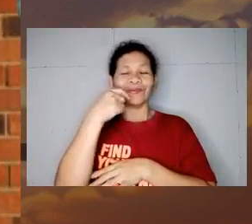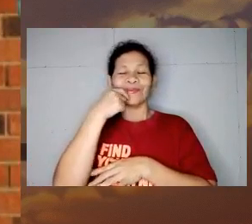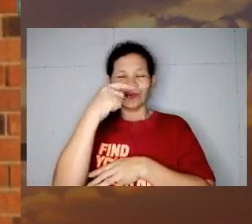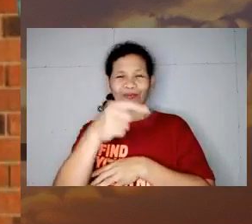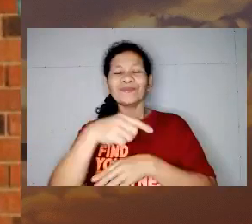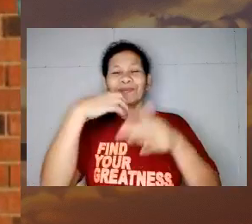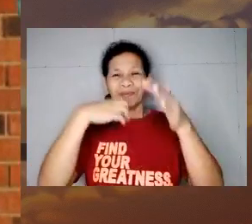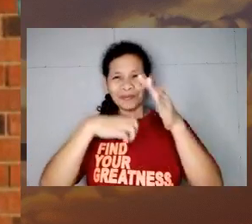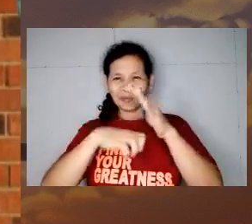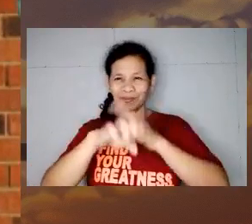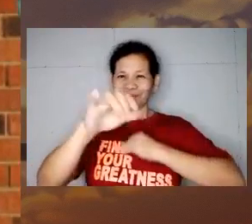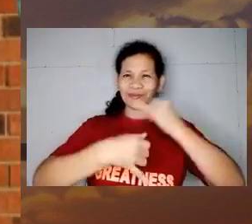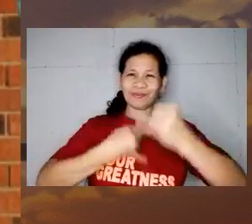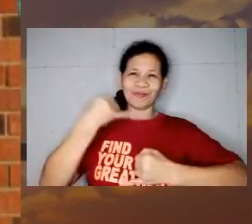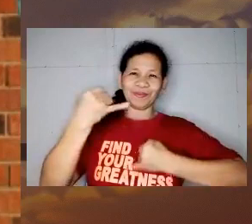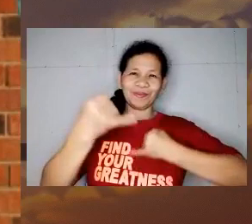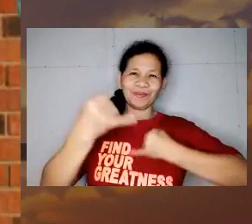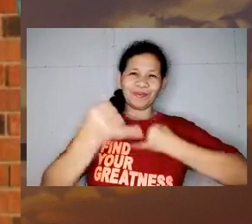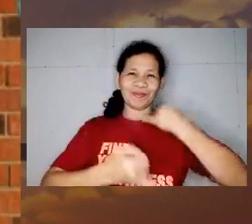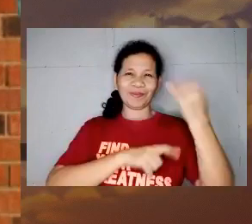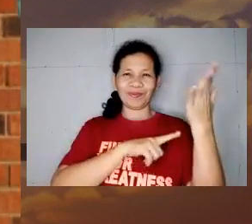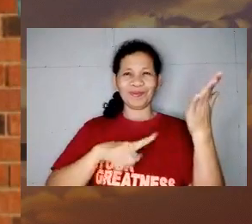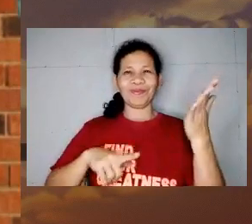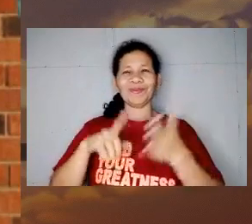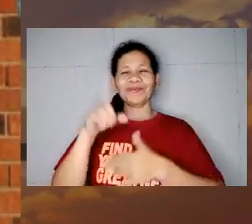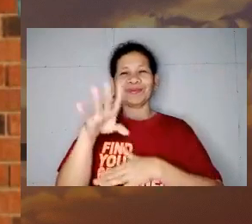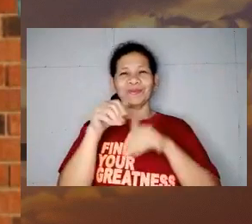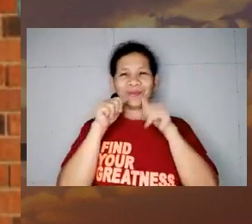joy of the Lord. The Lord bless us this morning.